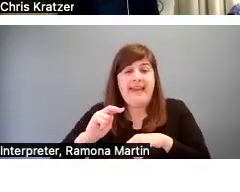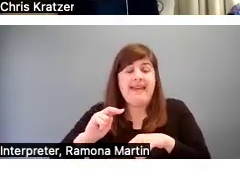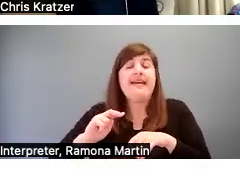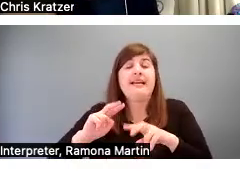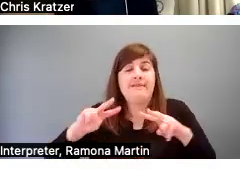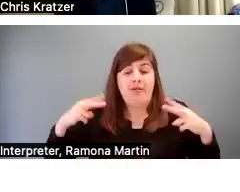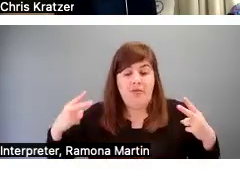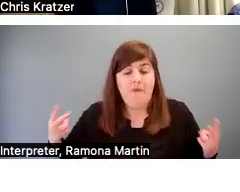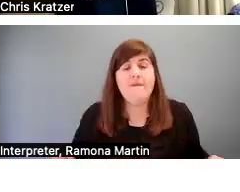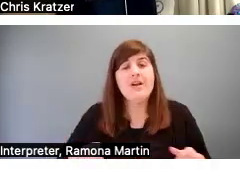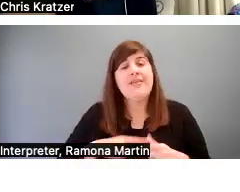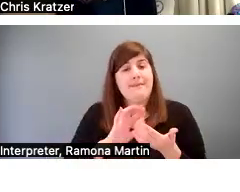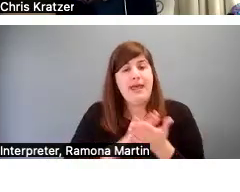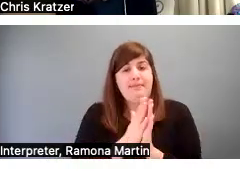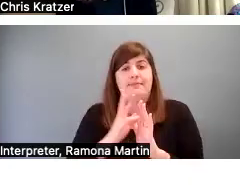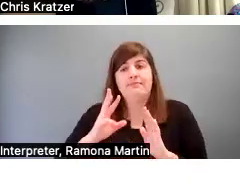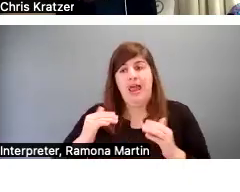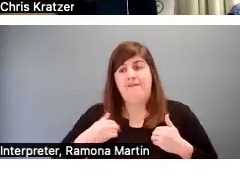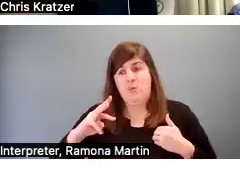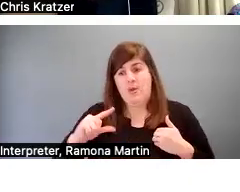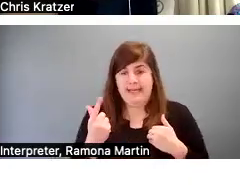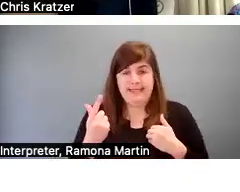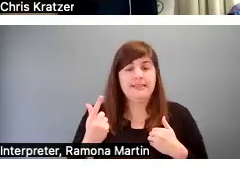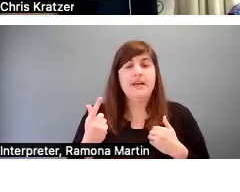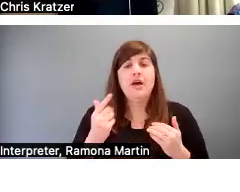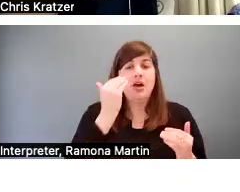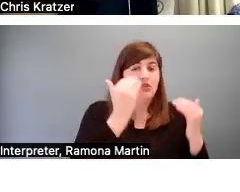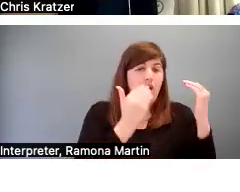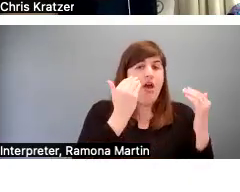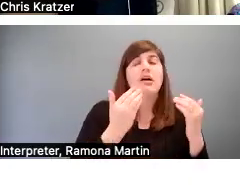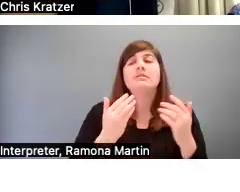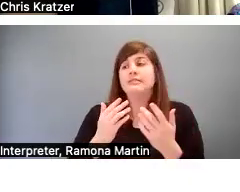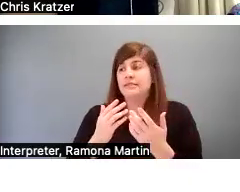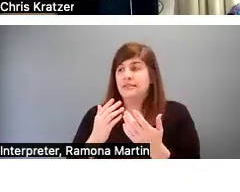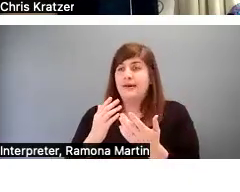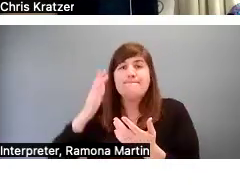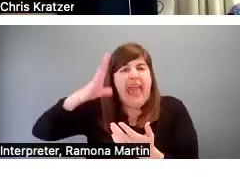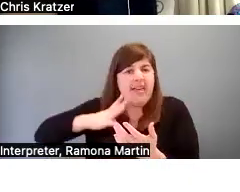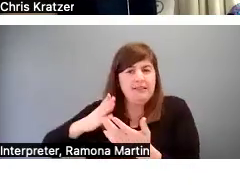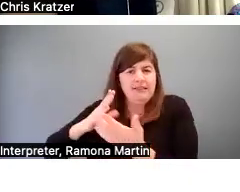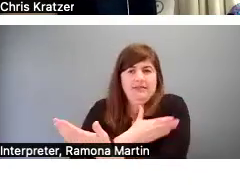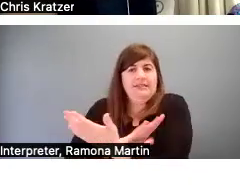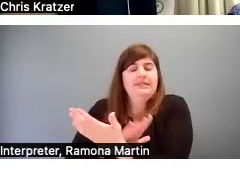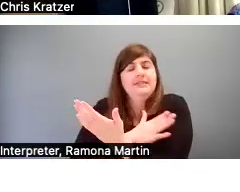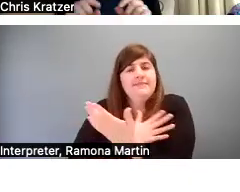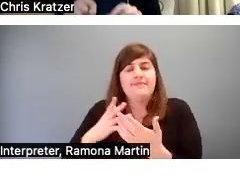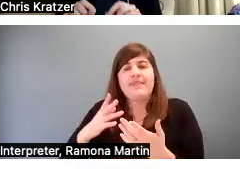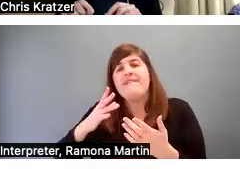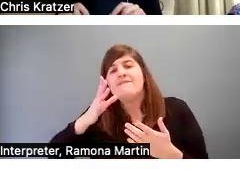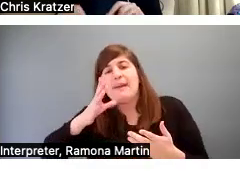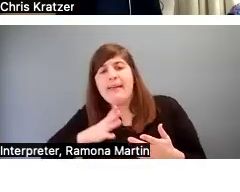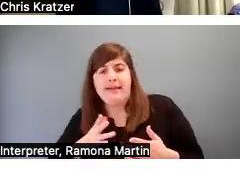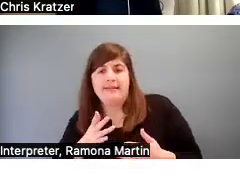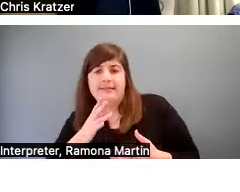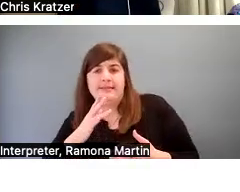adult. Adult male cicadas attract females with their song. They mate, and the female creates small incisions